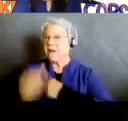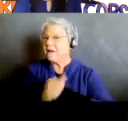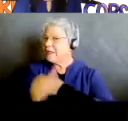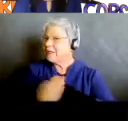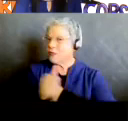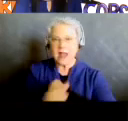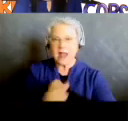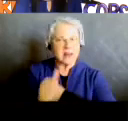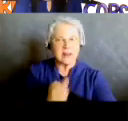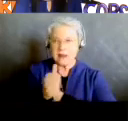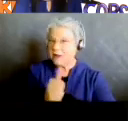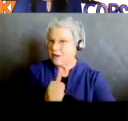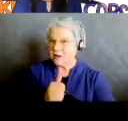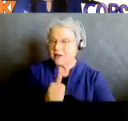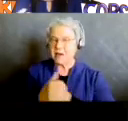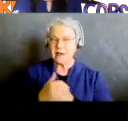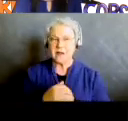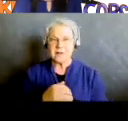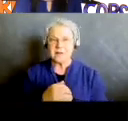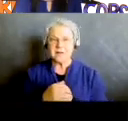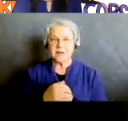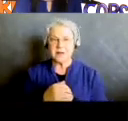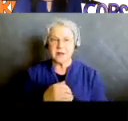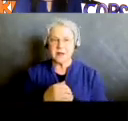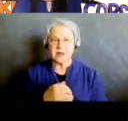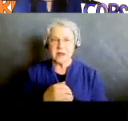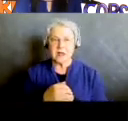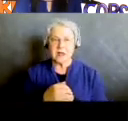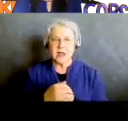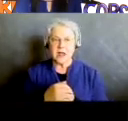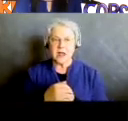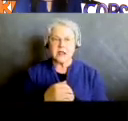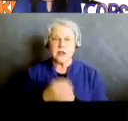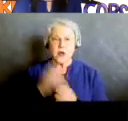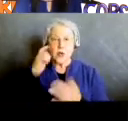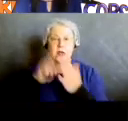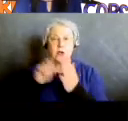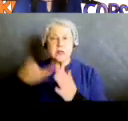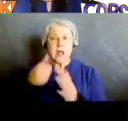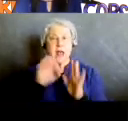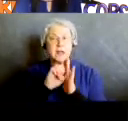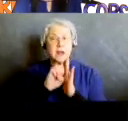notes. Okay, so we can see other examples